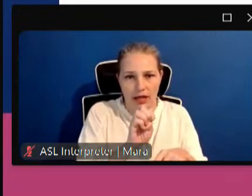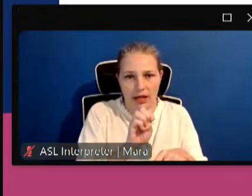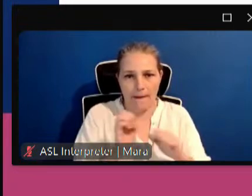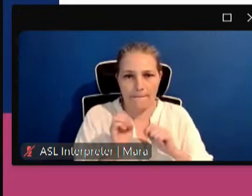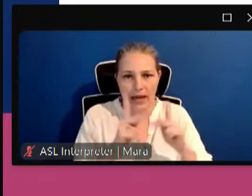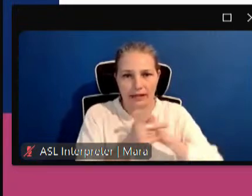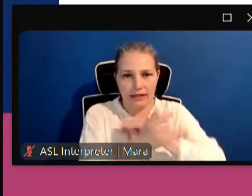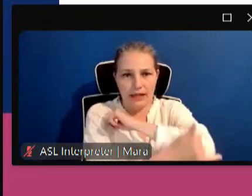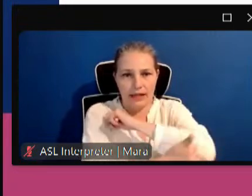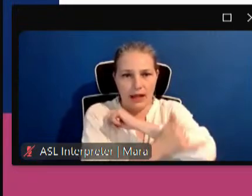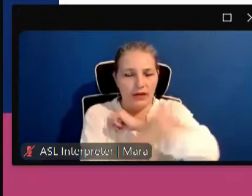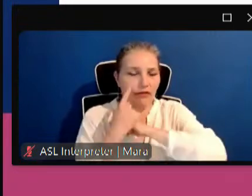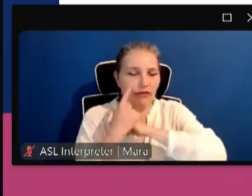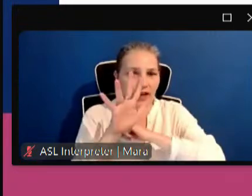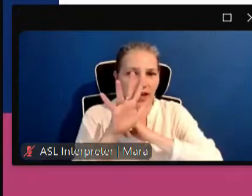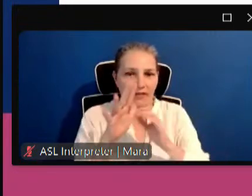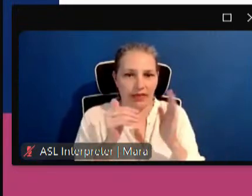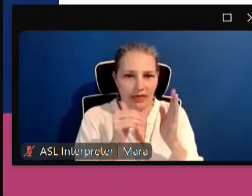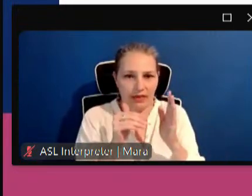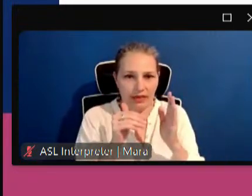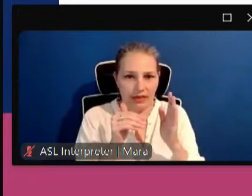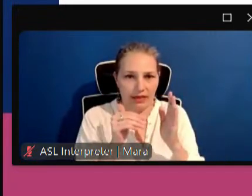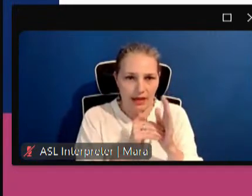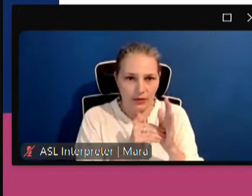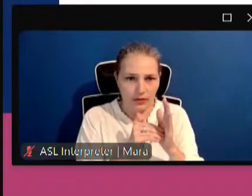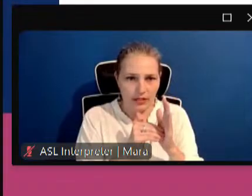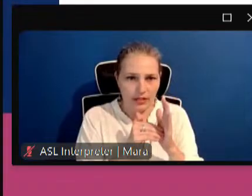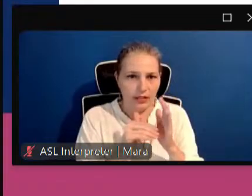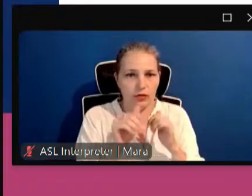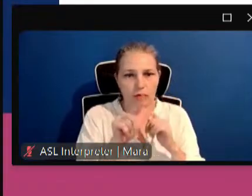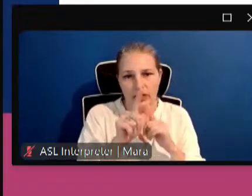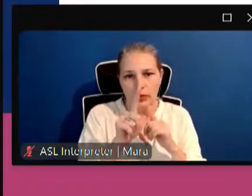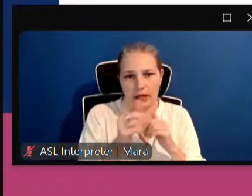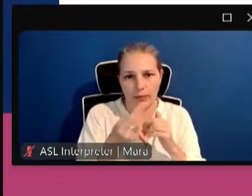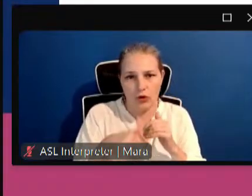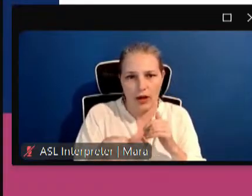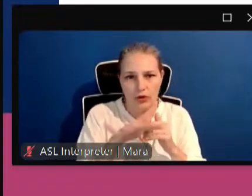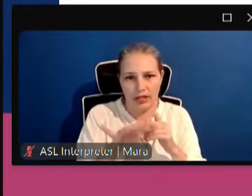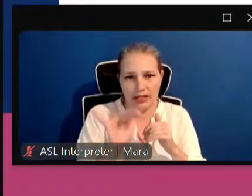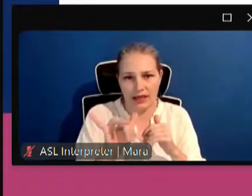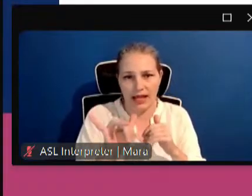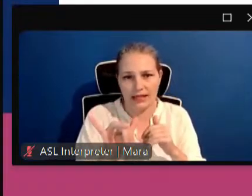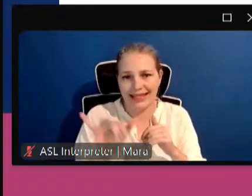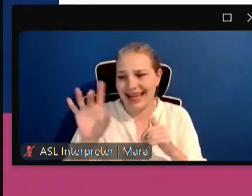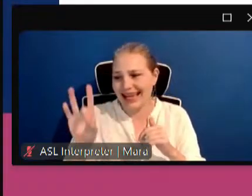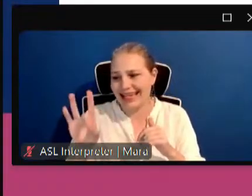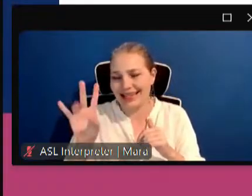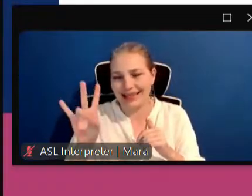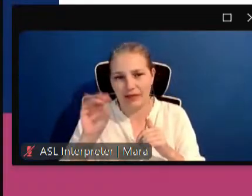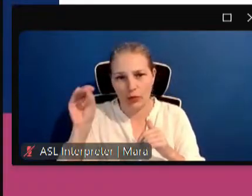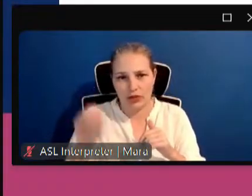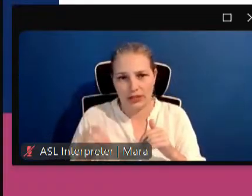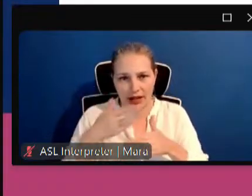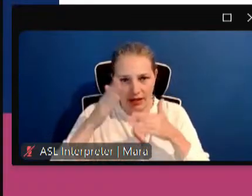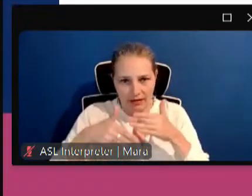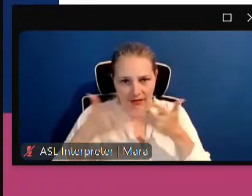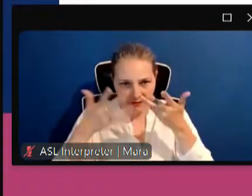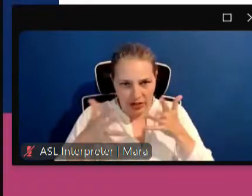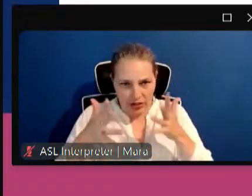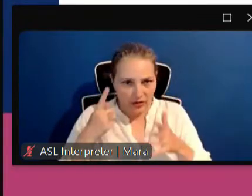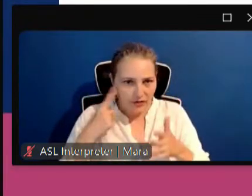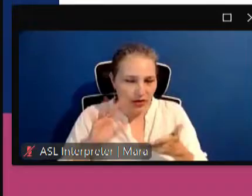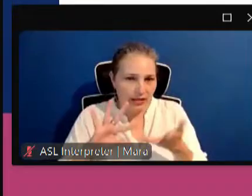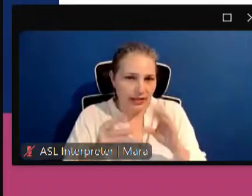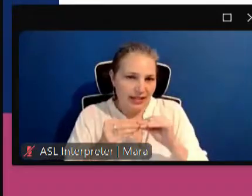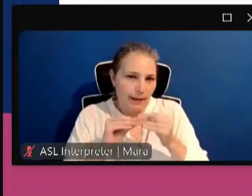5,021 properties, which is 87% complete with our total amount that we have up to date so